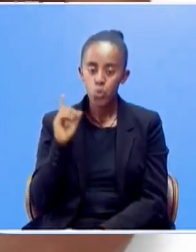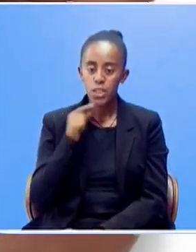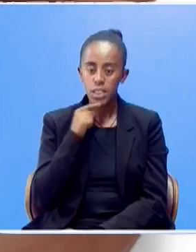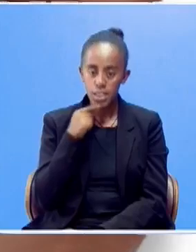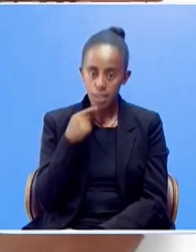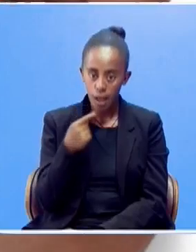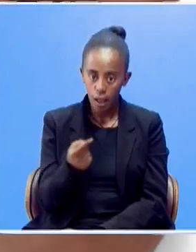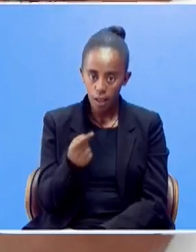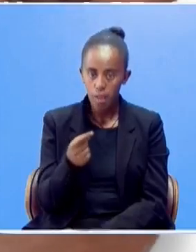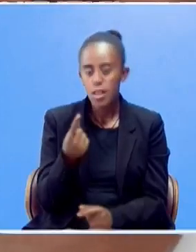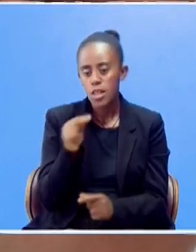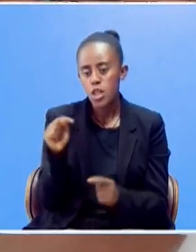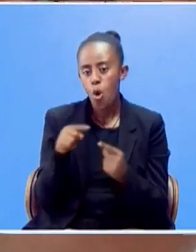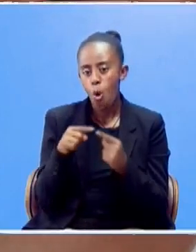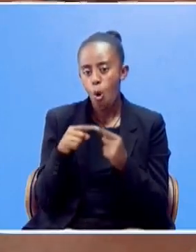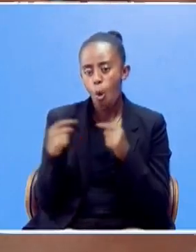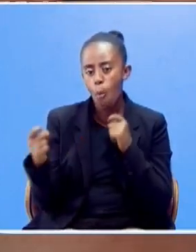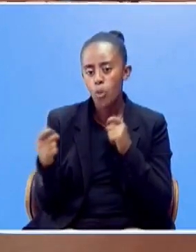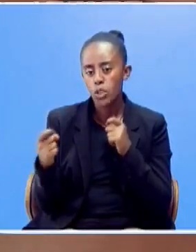the opposite.